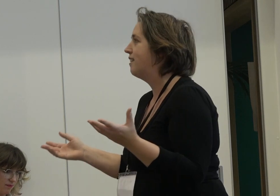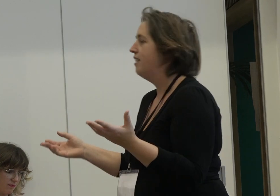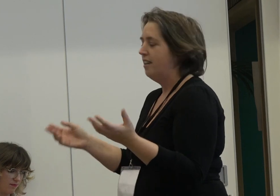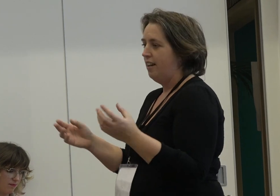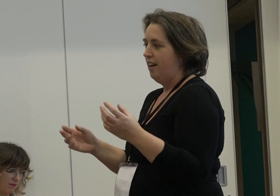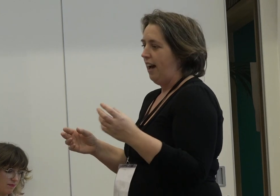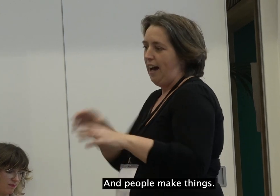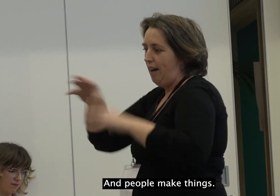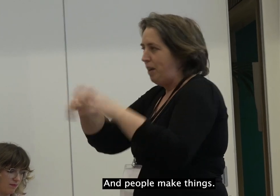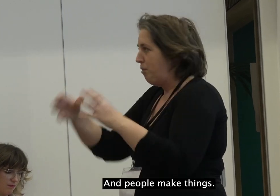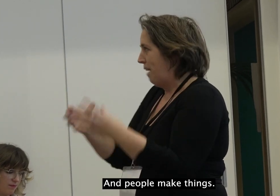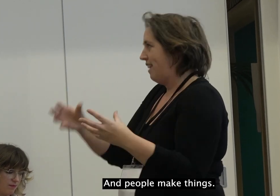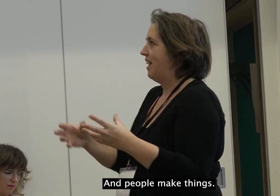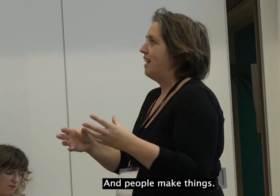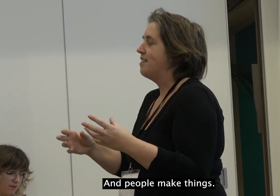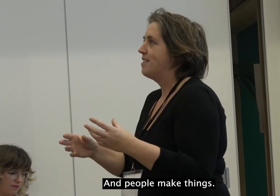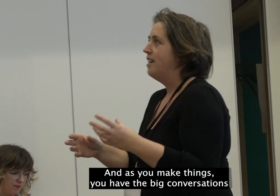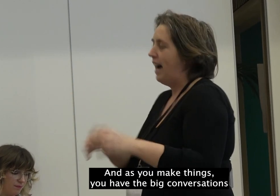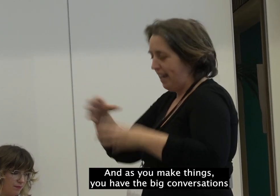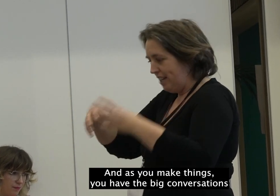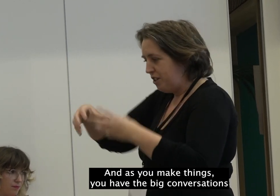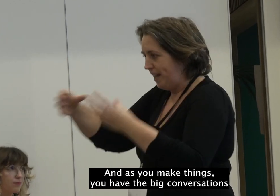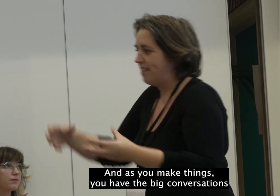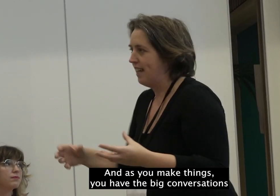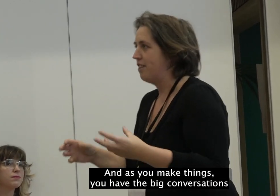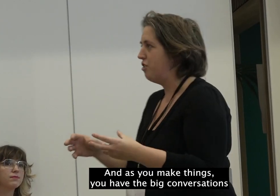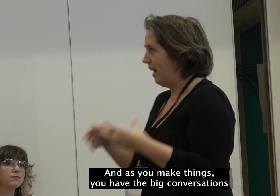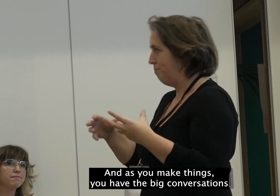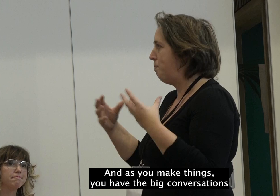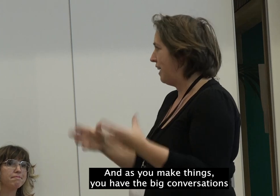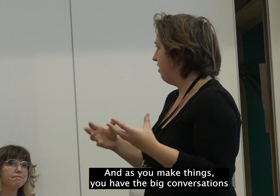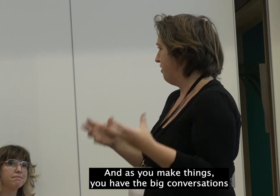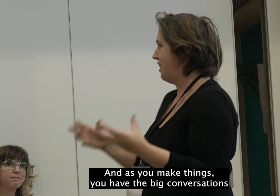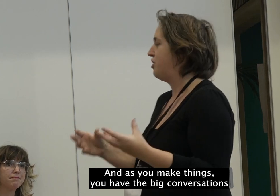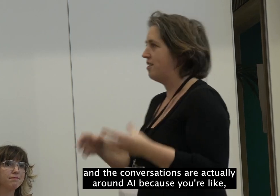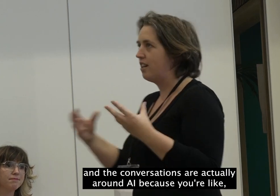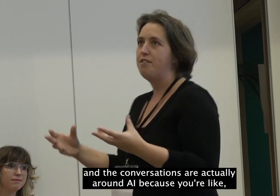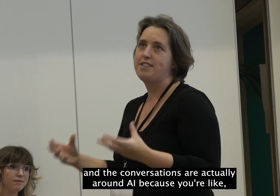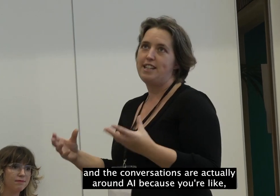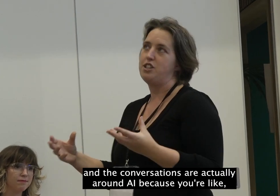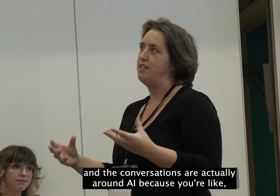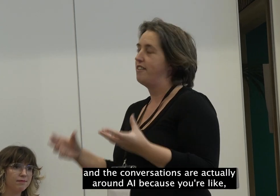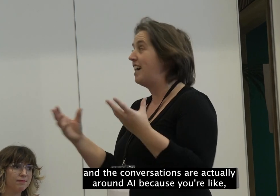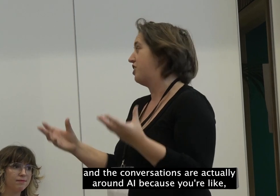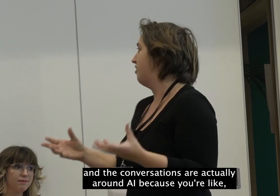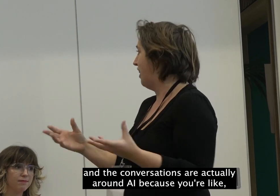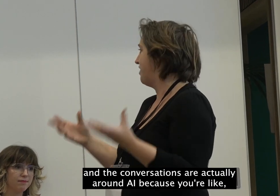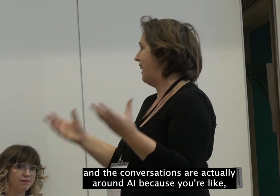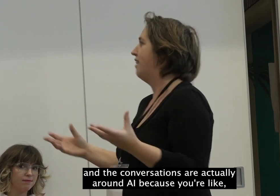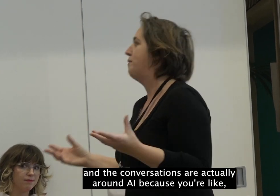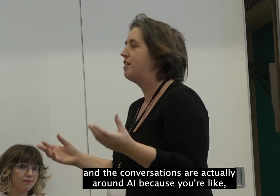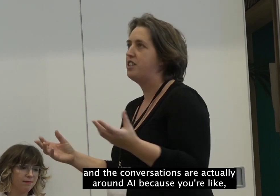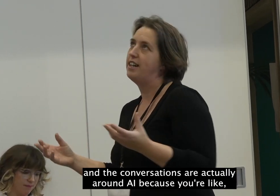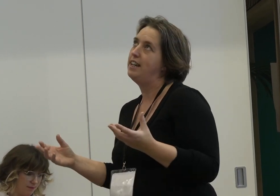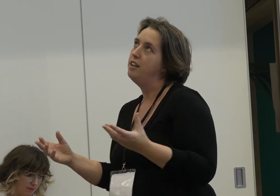like? And people make things. And as you make things, you have big conversations. And the conversations are actually around